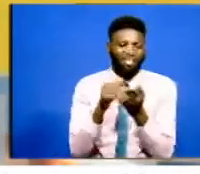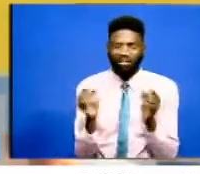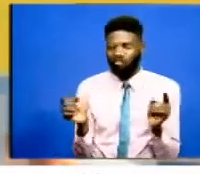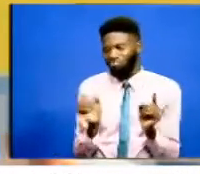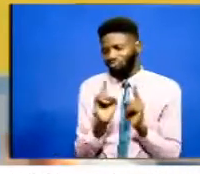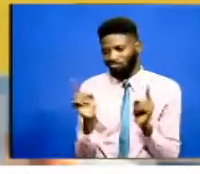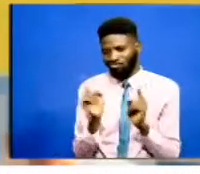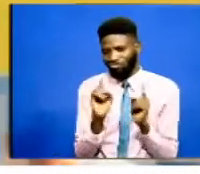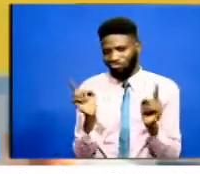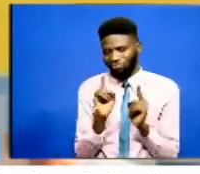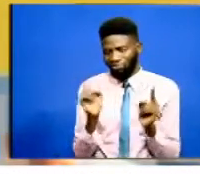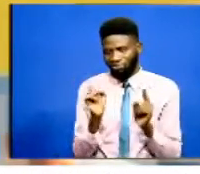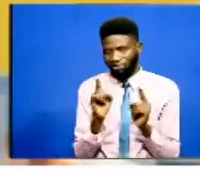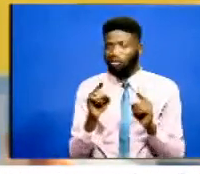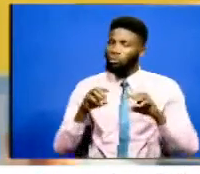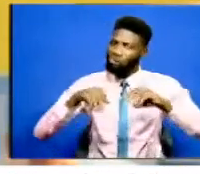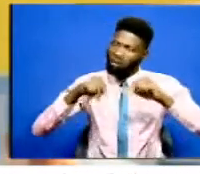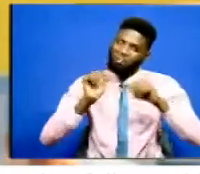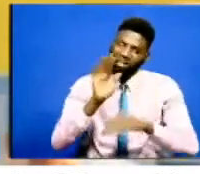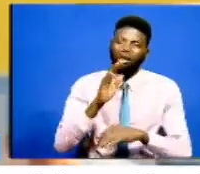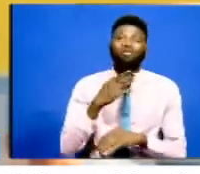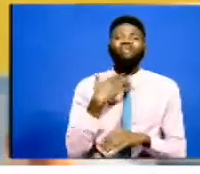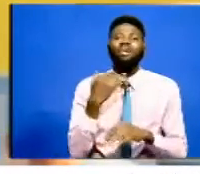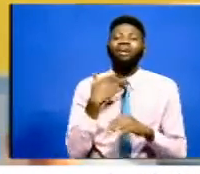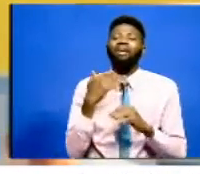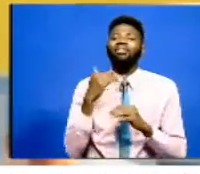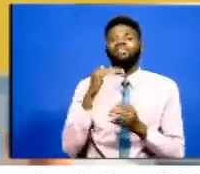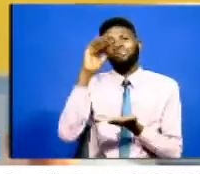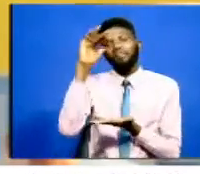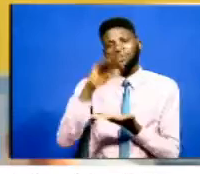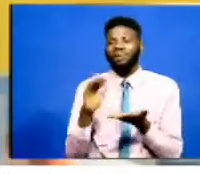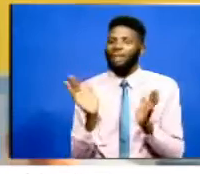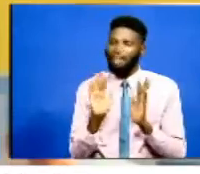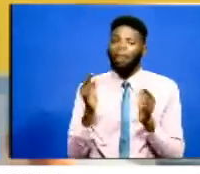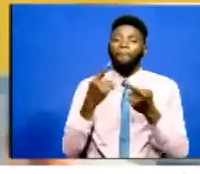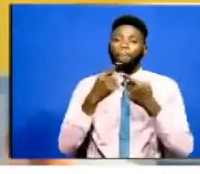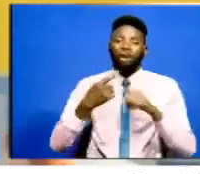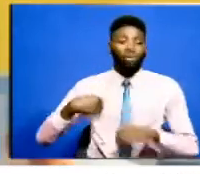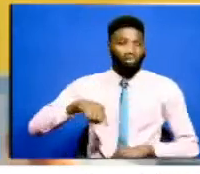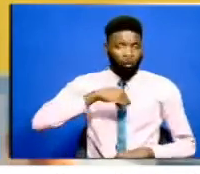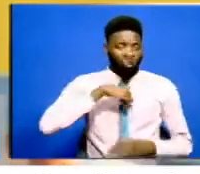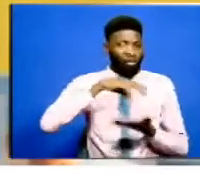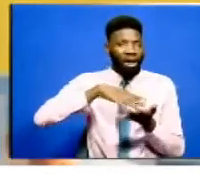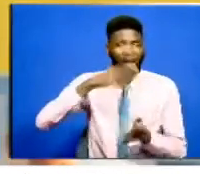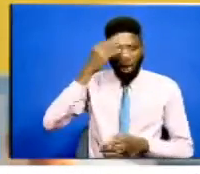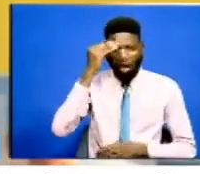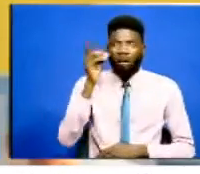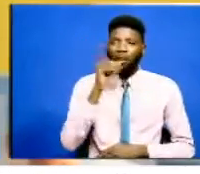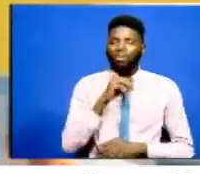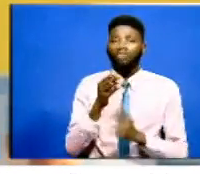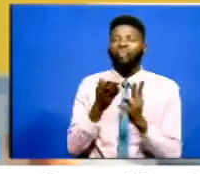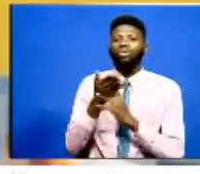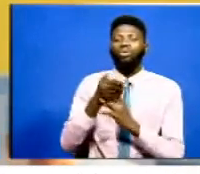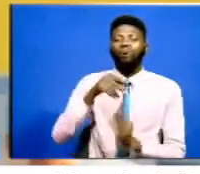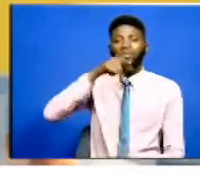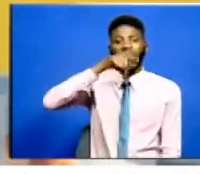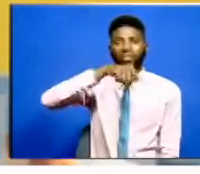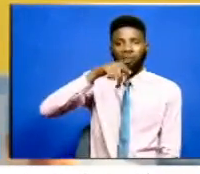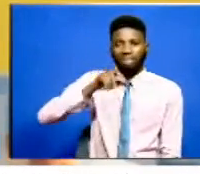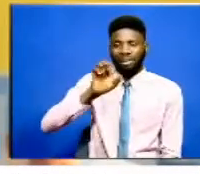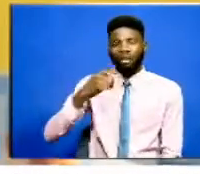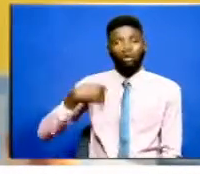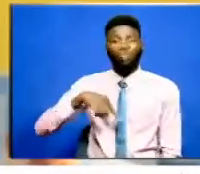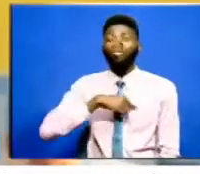on the kind of quality of product that we have. But we have learned through the PPEs that we are making in our country